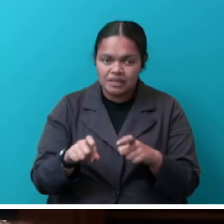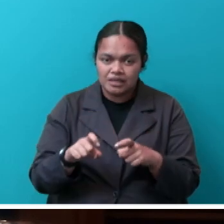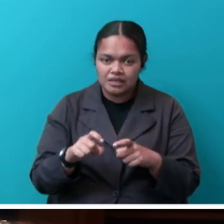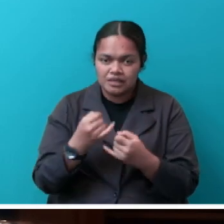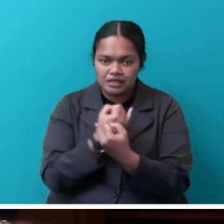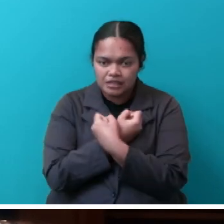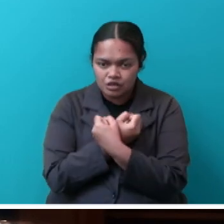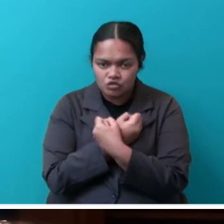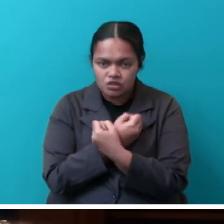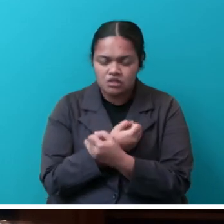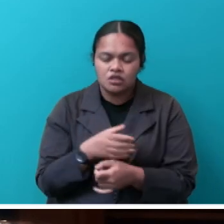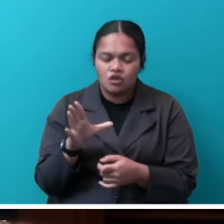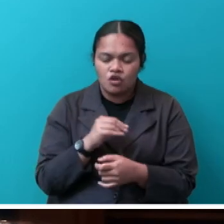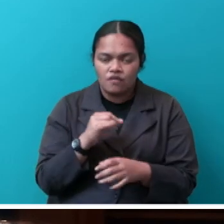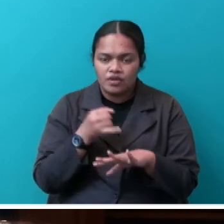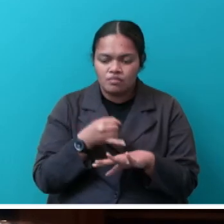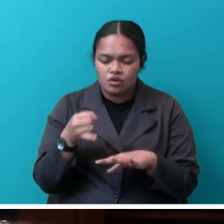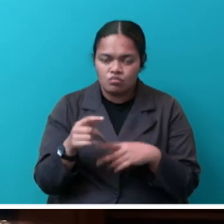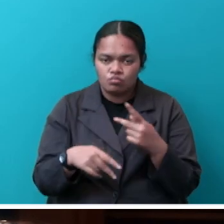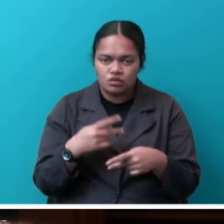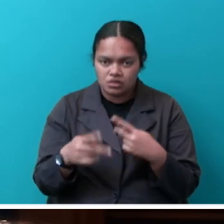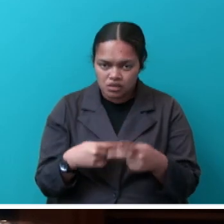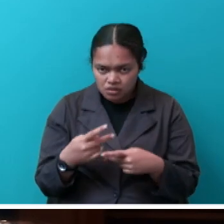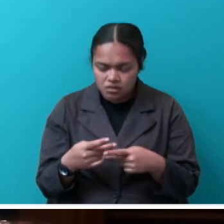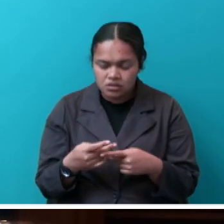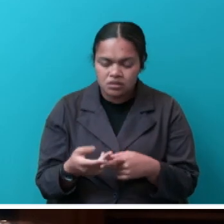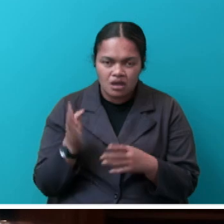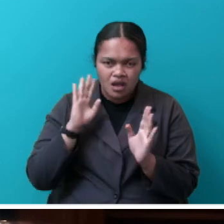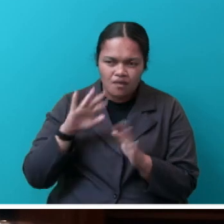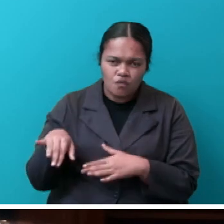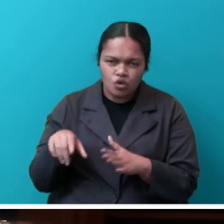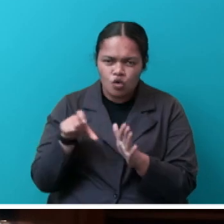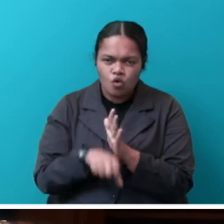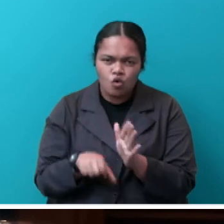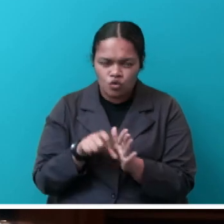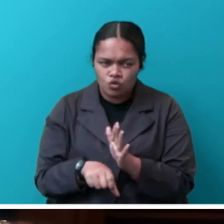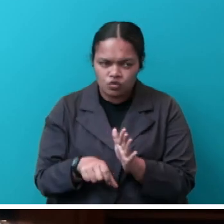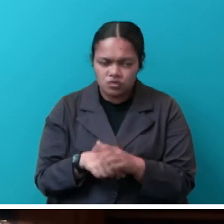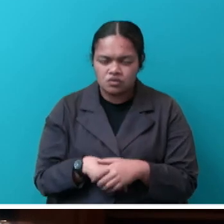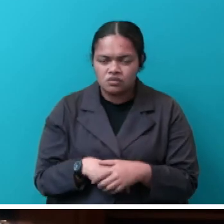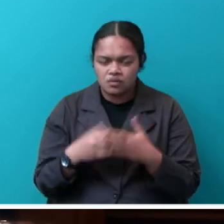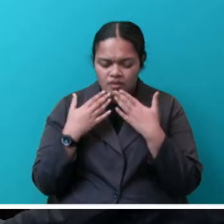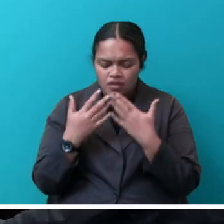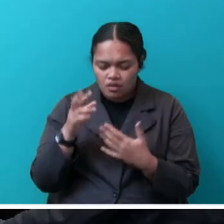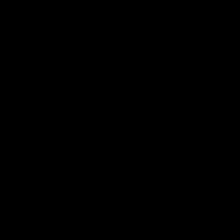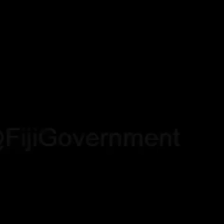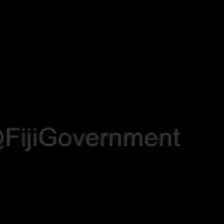integrity of the immigration process and avoiding additional costs for government. Thank you, Mr. Speaker.